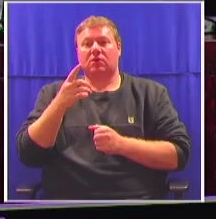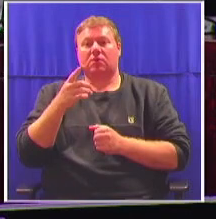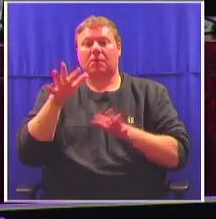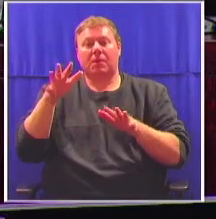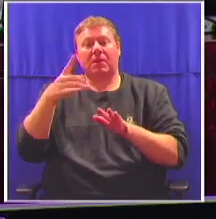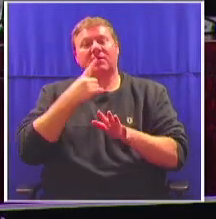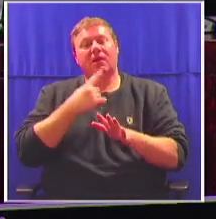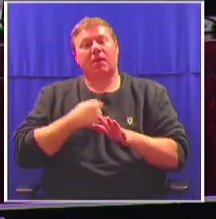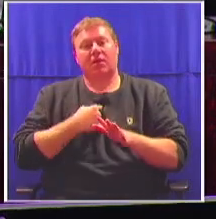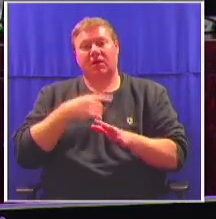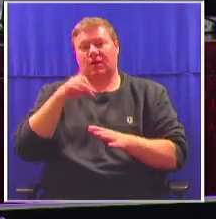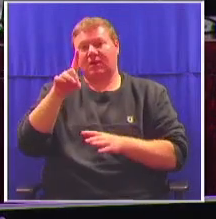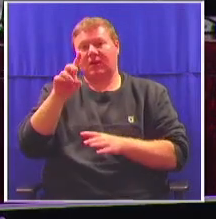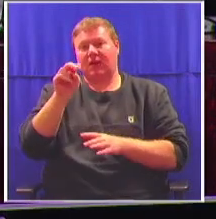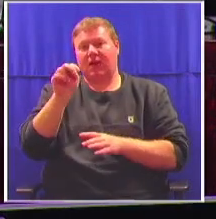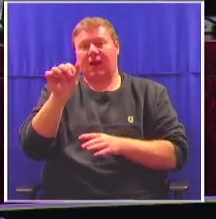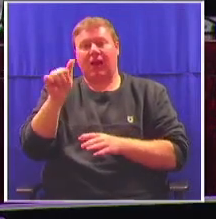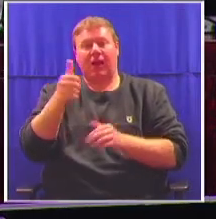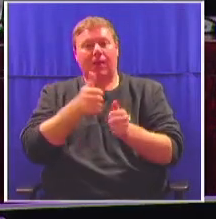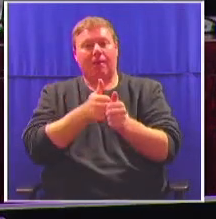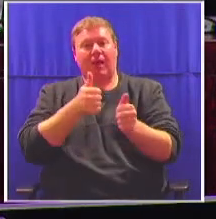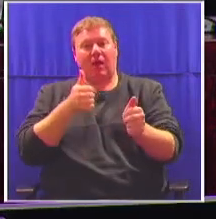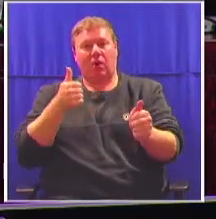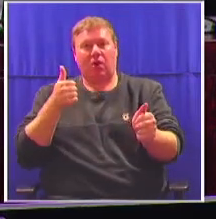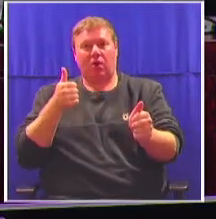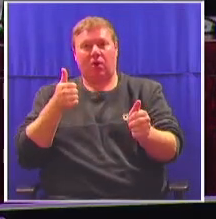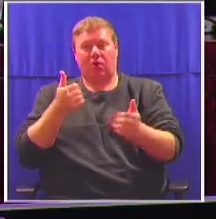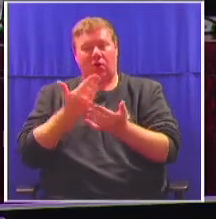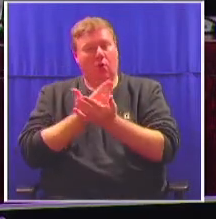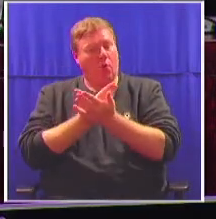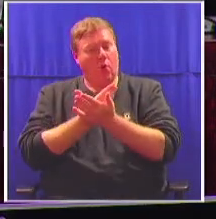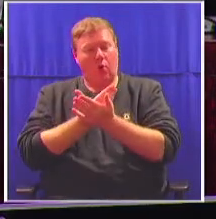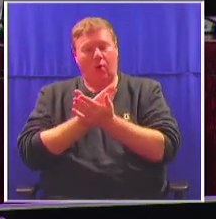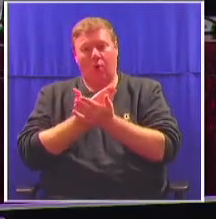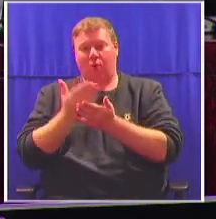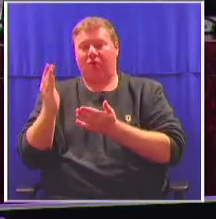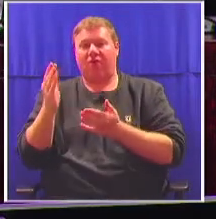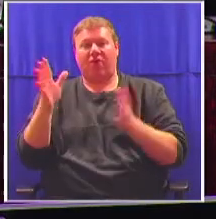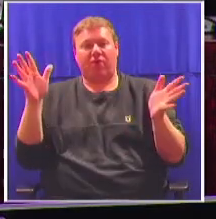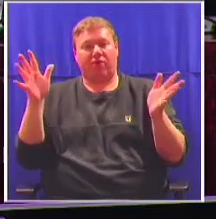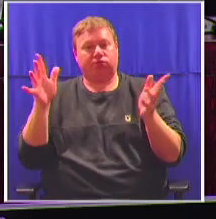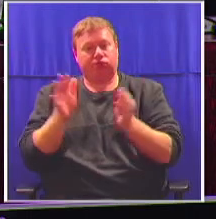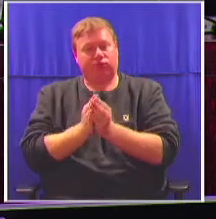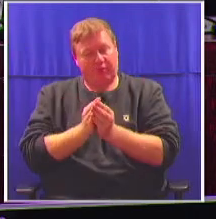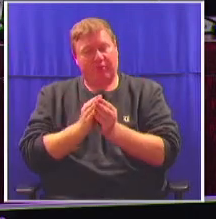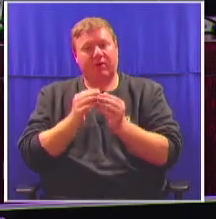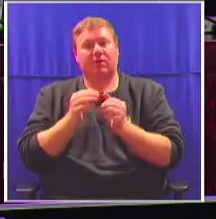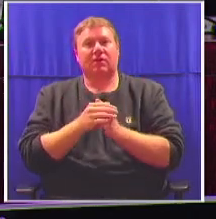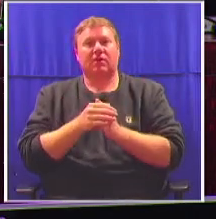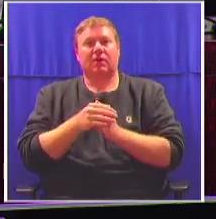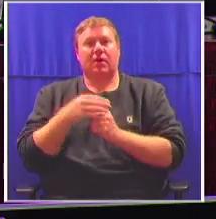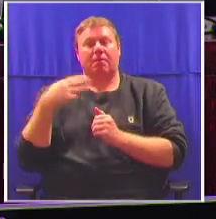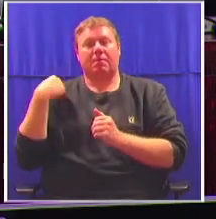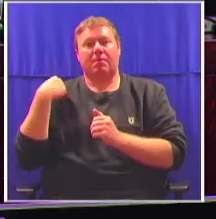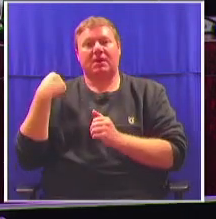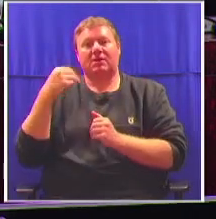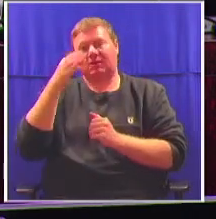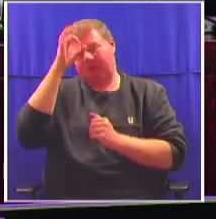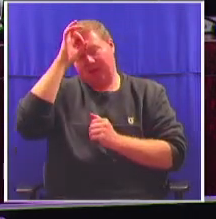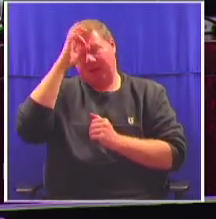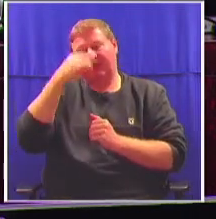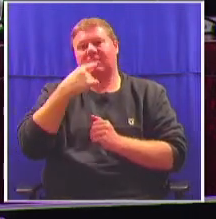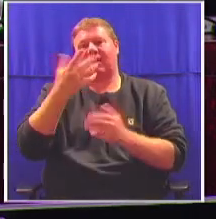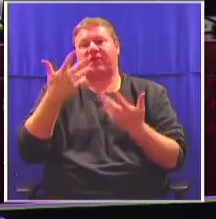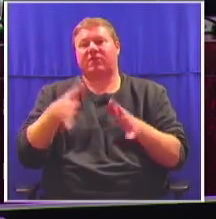backlog has finally also been eliminated, as the Minister of Police said.